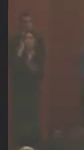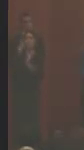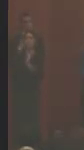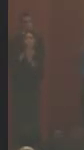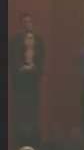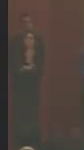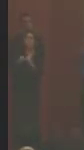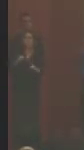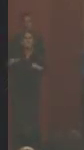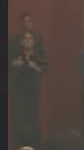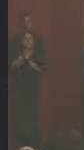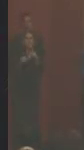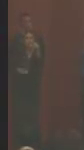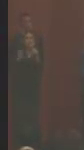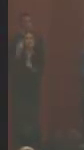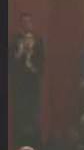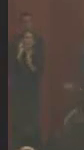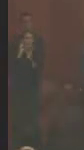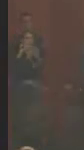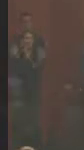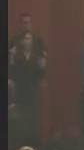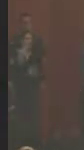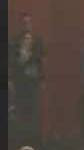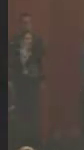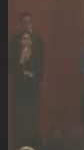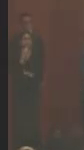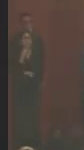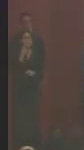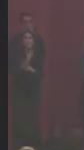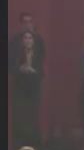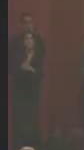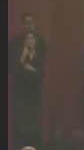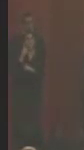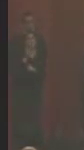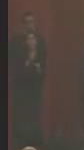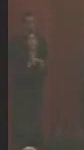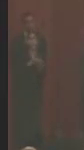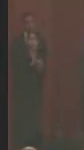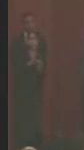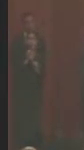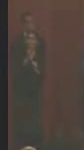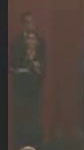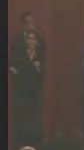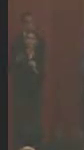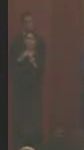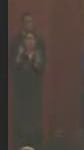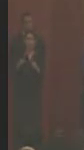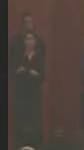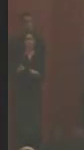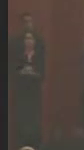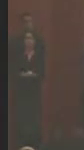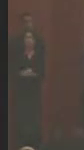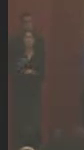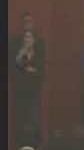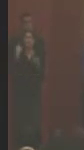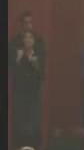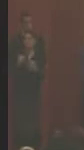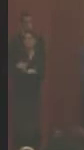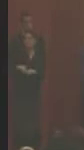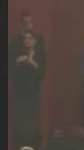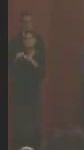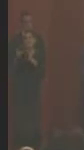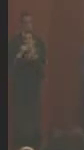policies to be achieved in order to get risk reduction at every level, from the central level to the parish level. We have